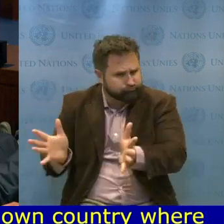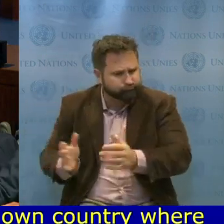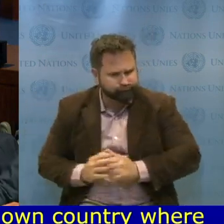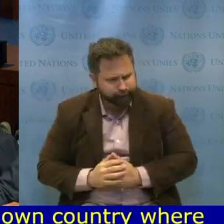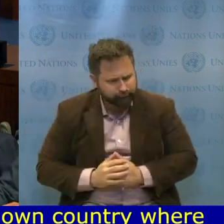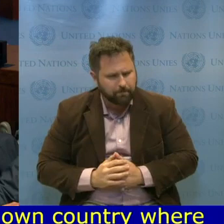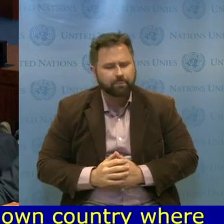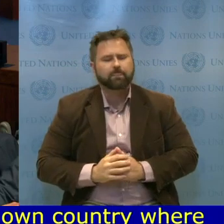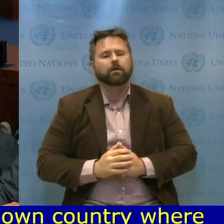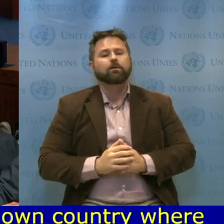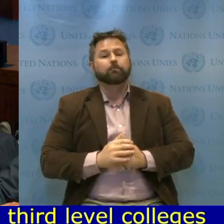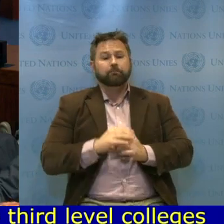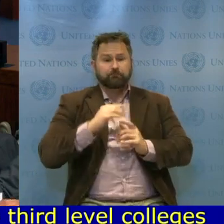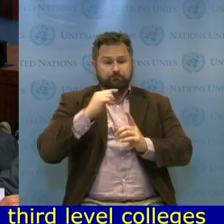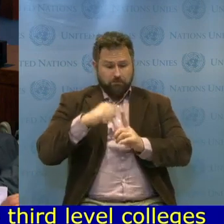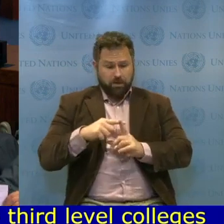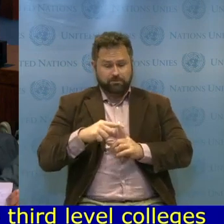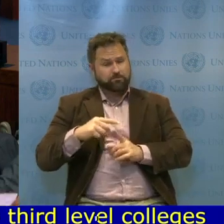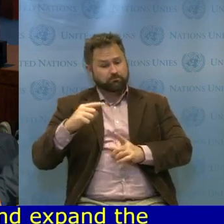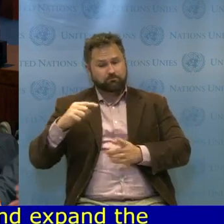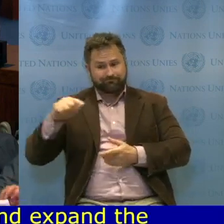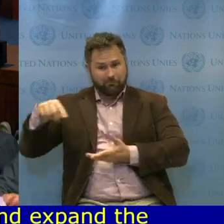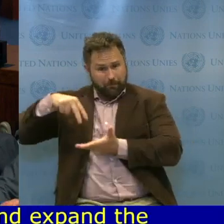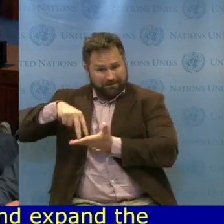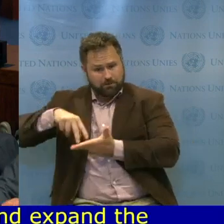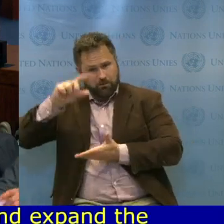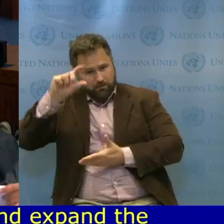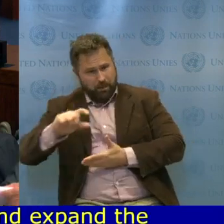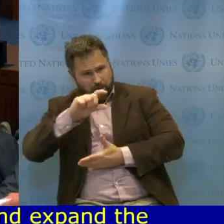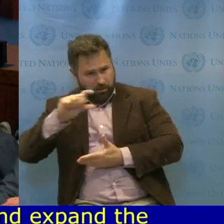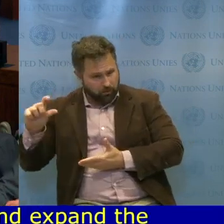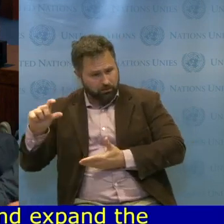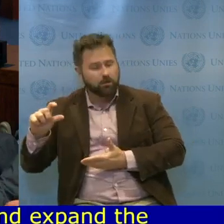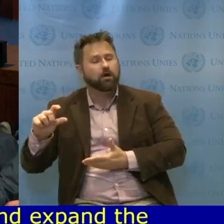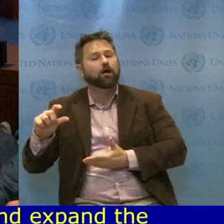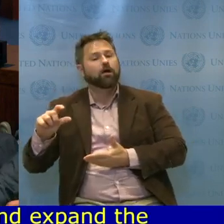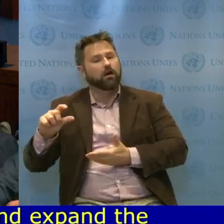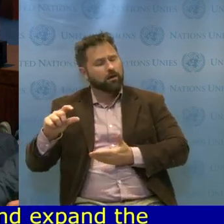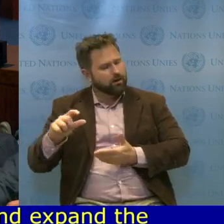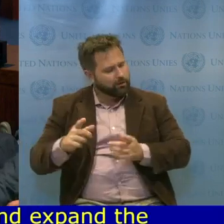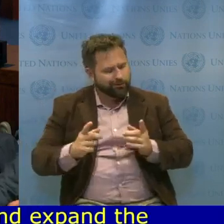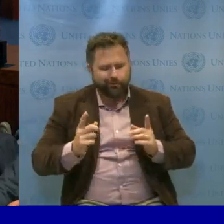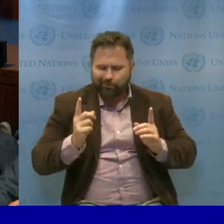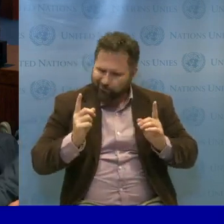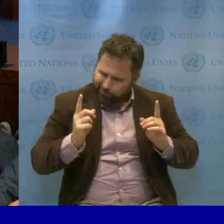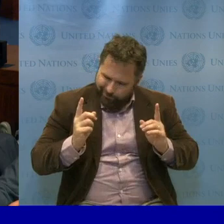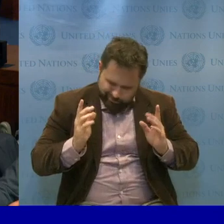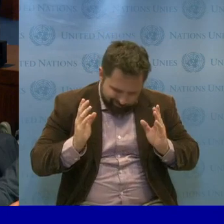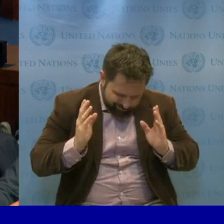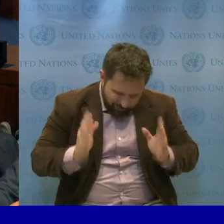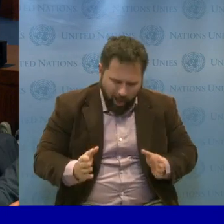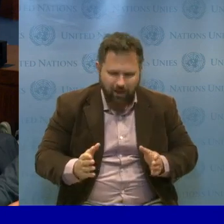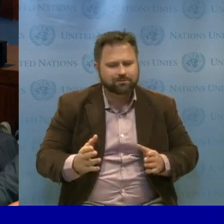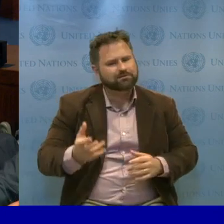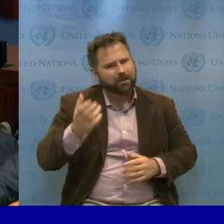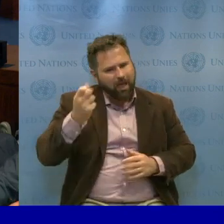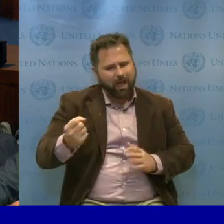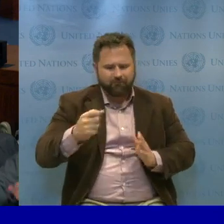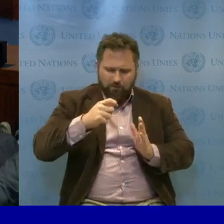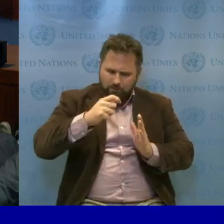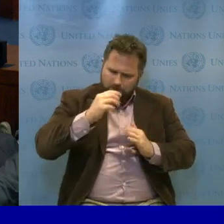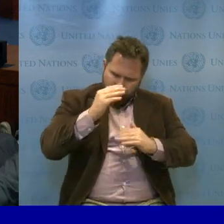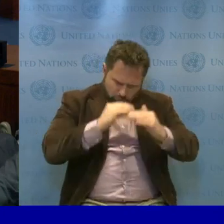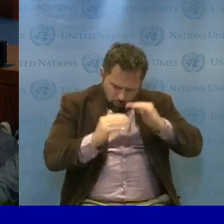have to, on a health point of view, a very clear thing is we need to have a clear health and physical education program for